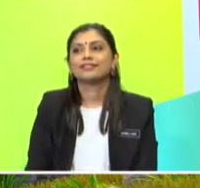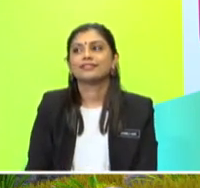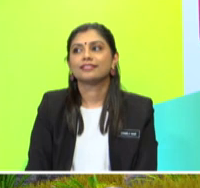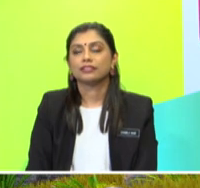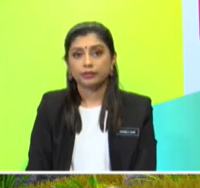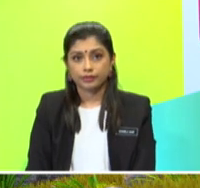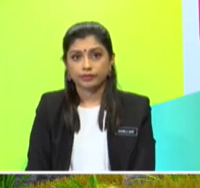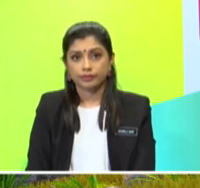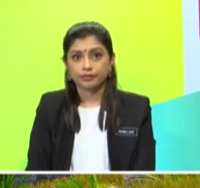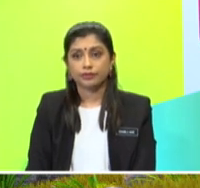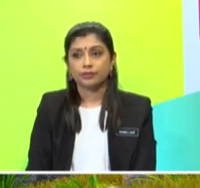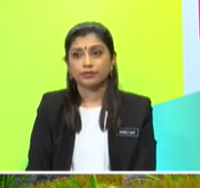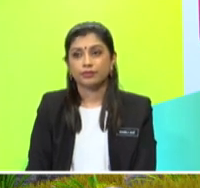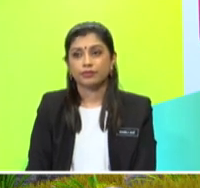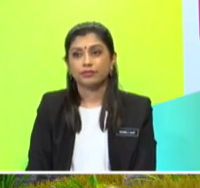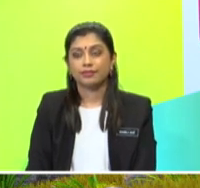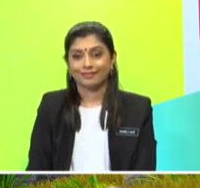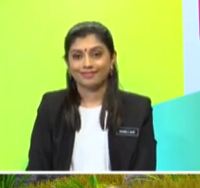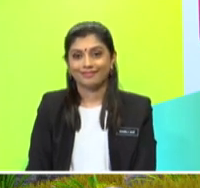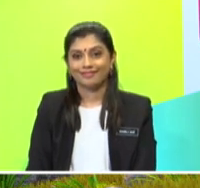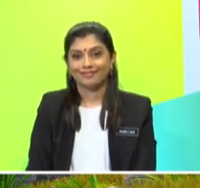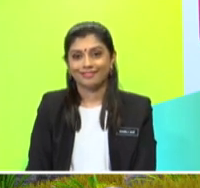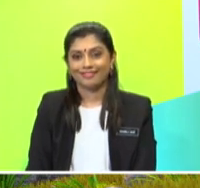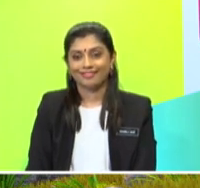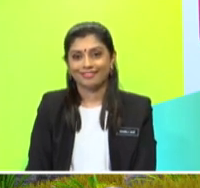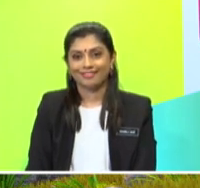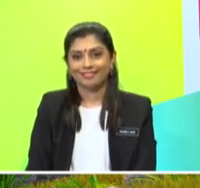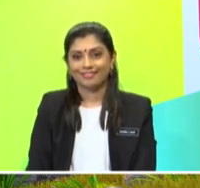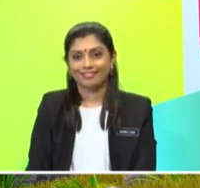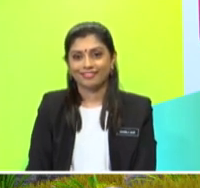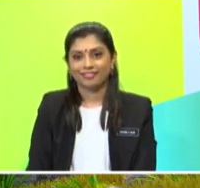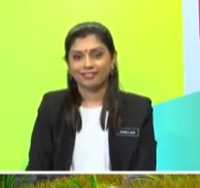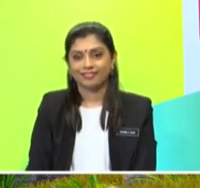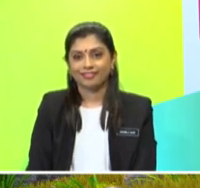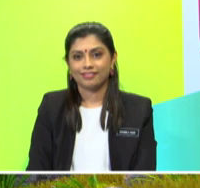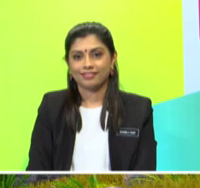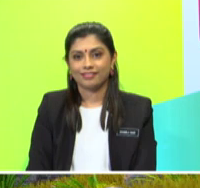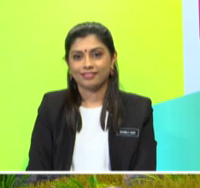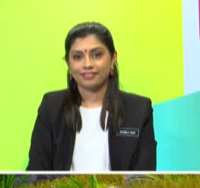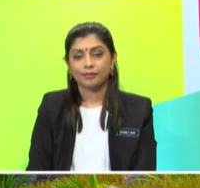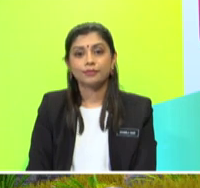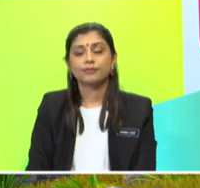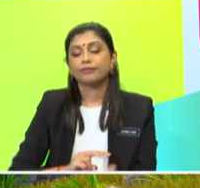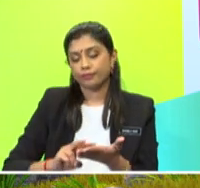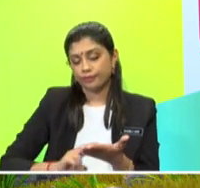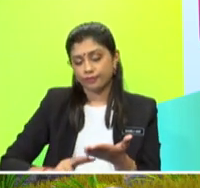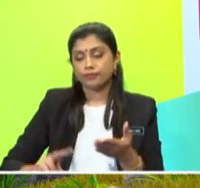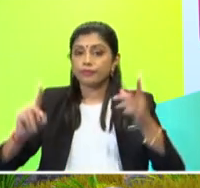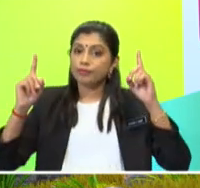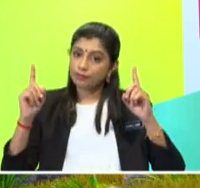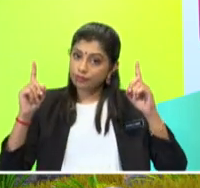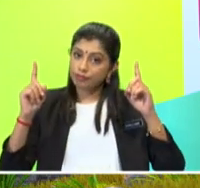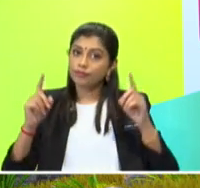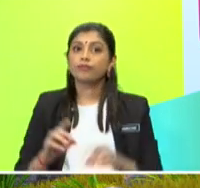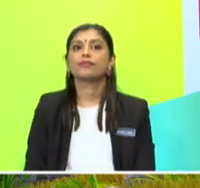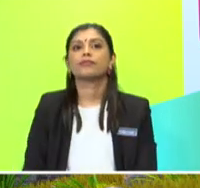All right, Sean, can you please read, Sean? I want to hear your voice. Okay, I love your voice, Sean. Our teacher, go. Okay, this is the part of an email you got from a friend in